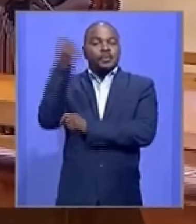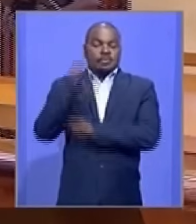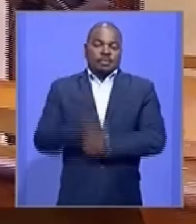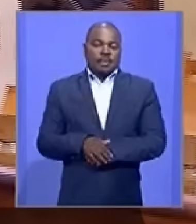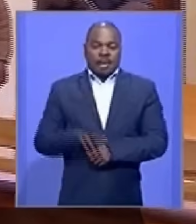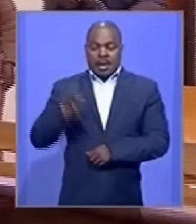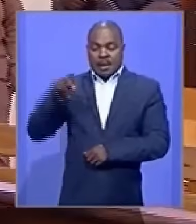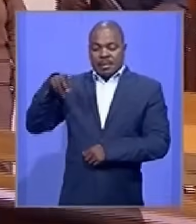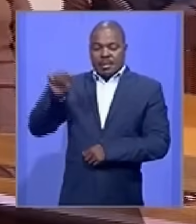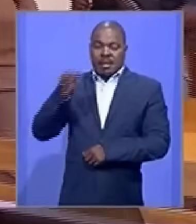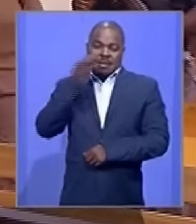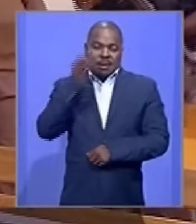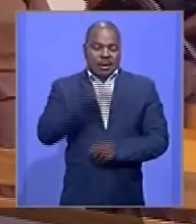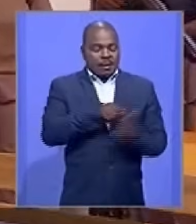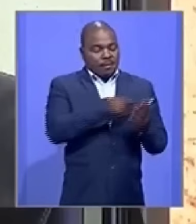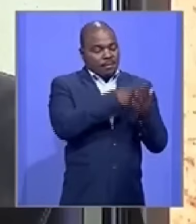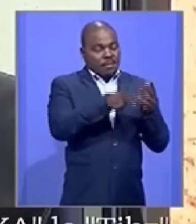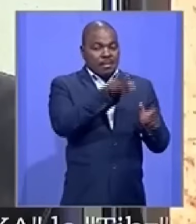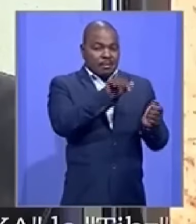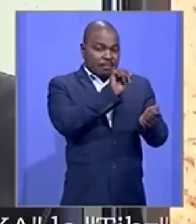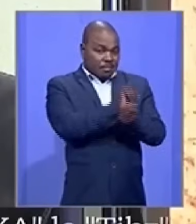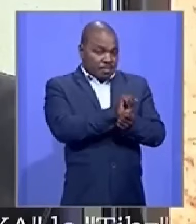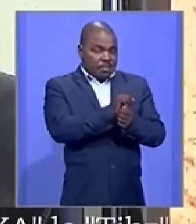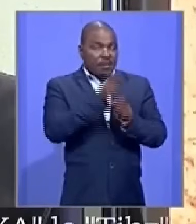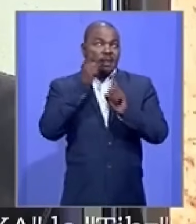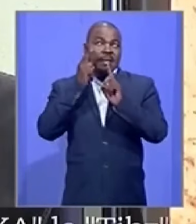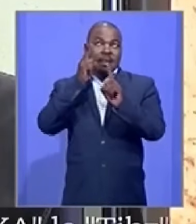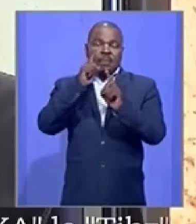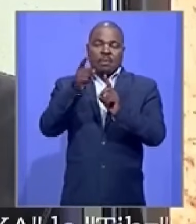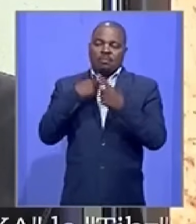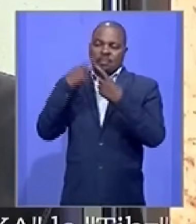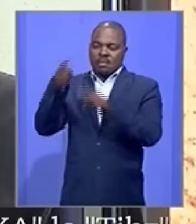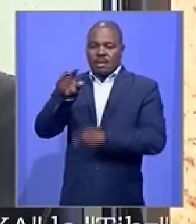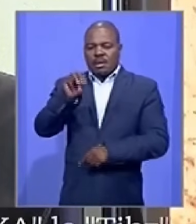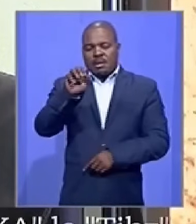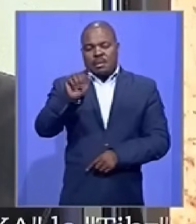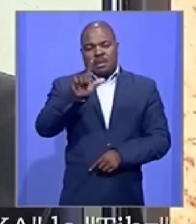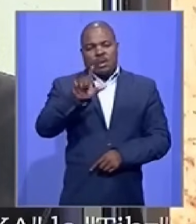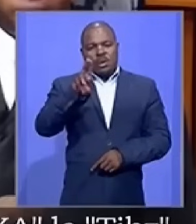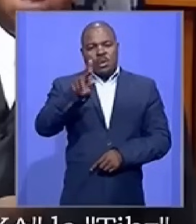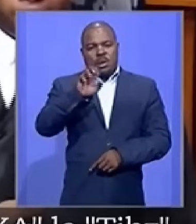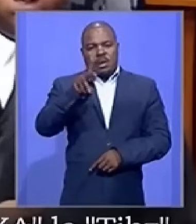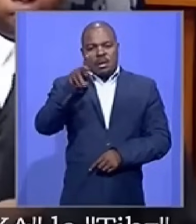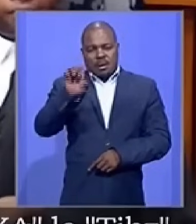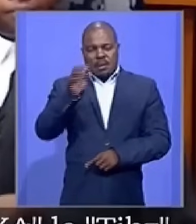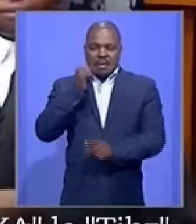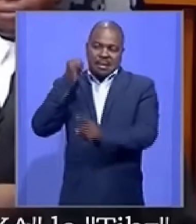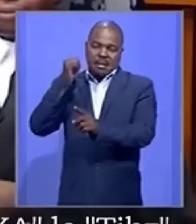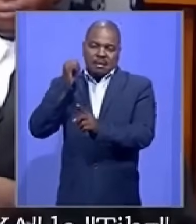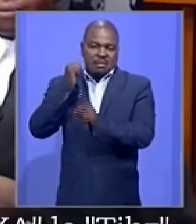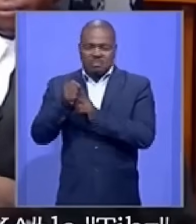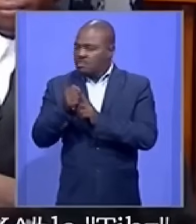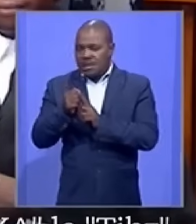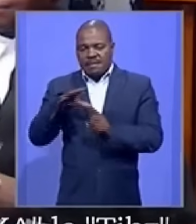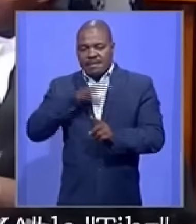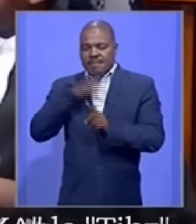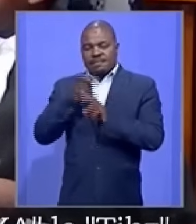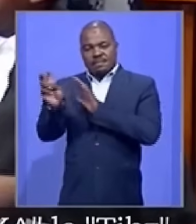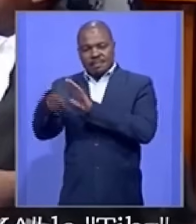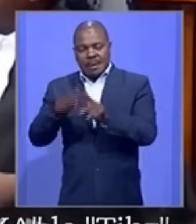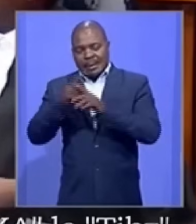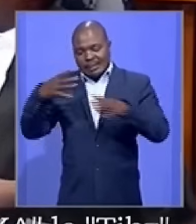hore maikemisetso a baqosuwa ba bahlano e ne le ho thuwa lapeng la Maluleke le ho tswa thepa fela ka bomadimabe ba qetella ba